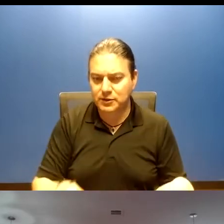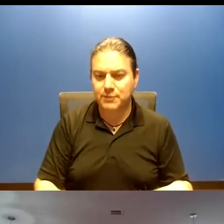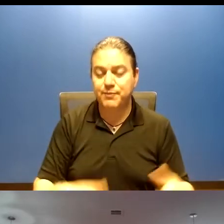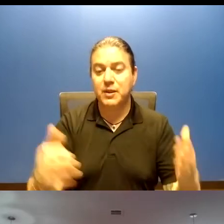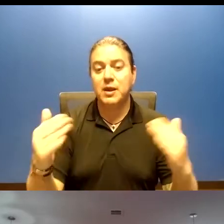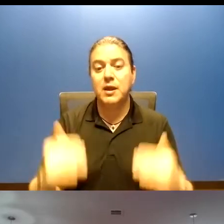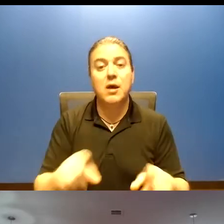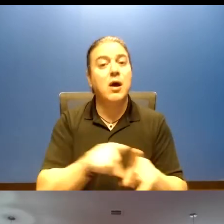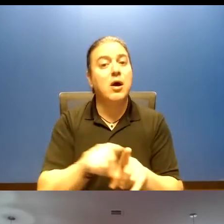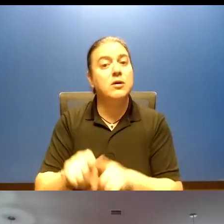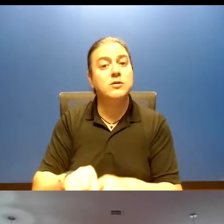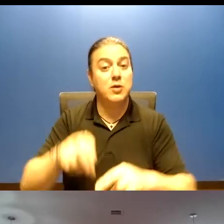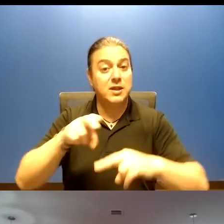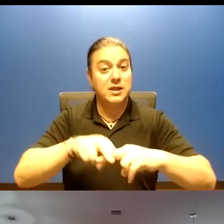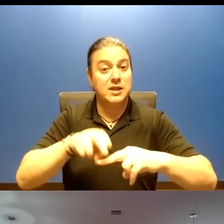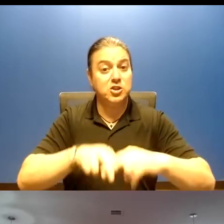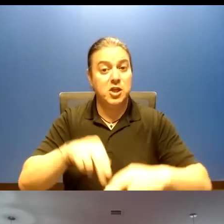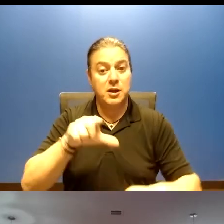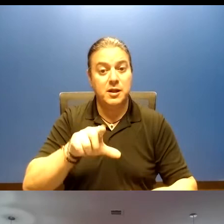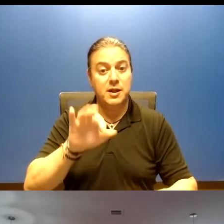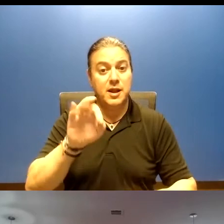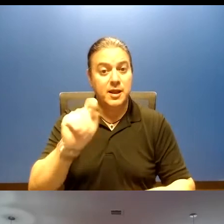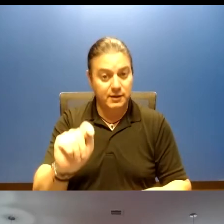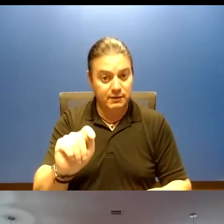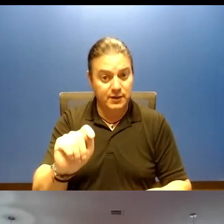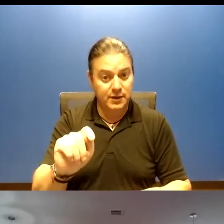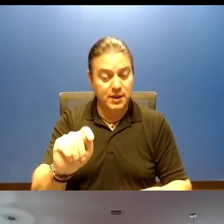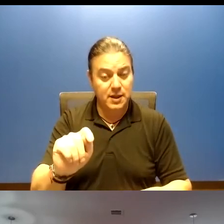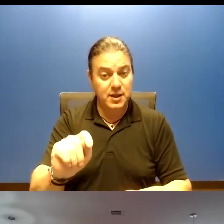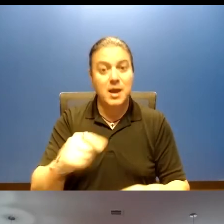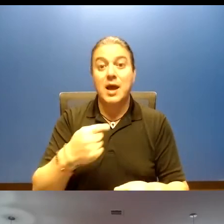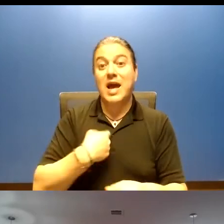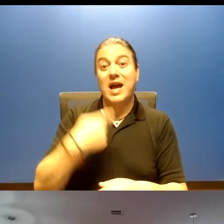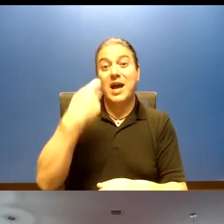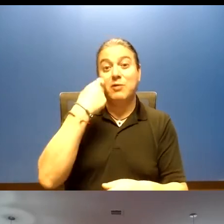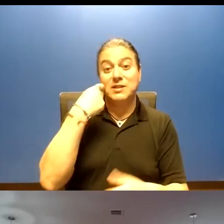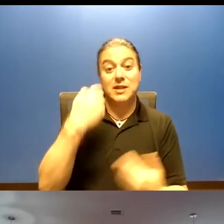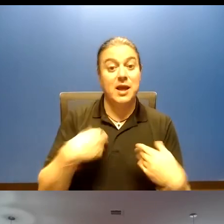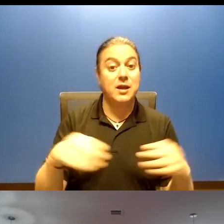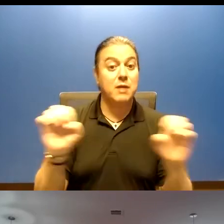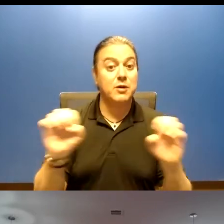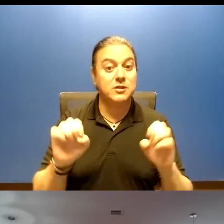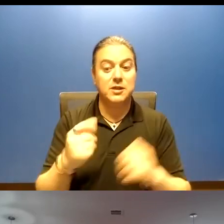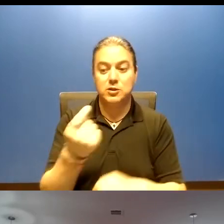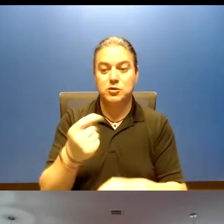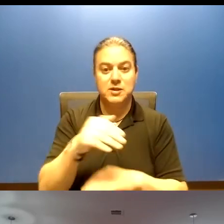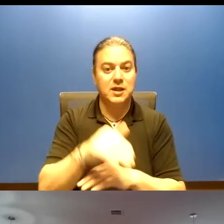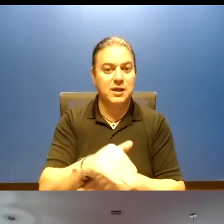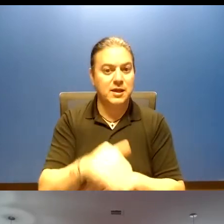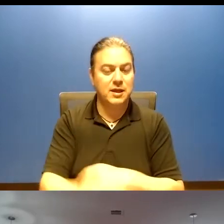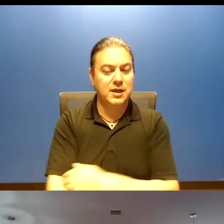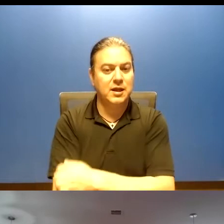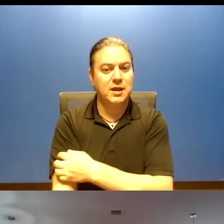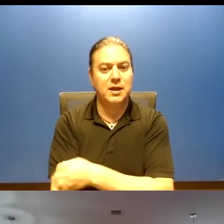chairlift. So I'm still waiting for that. However, I actually recently had an emergency Tuesday night. I had a supraventricular